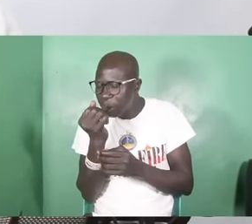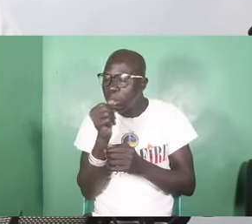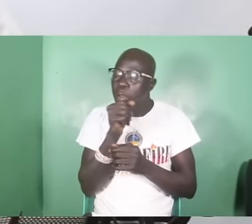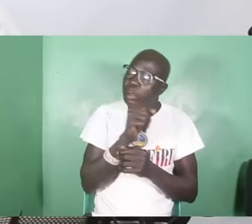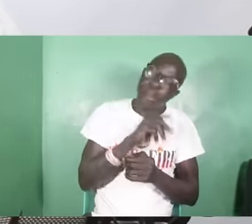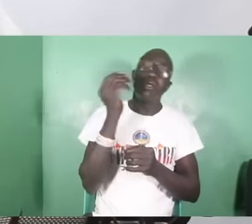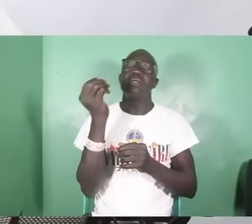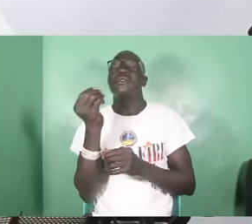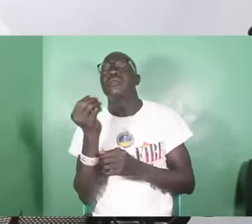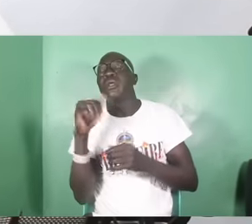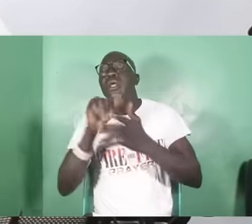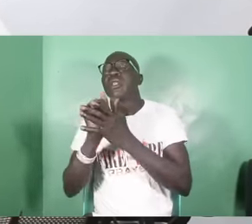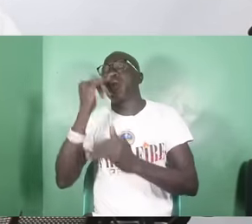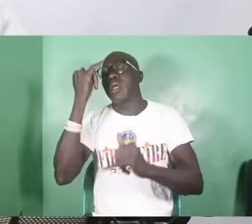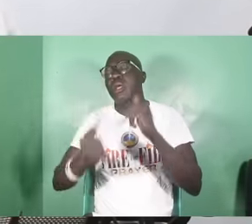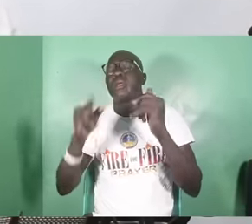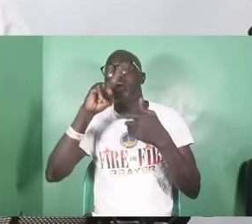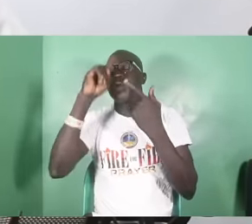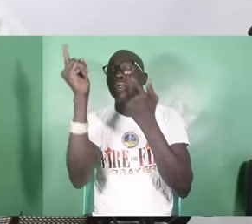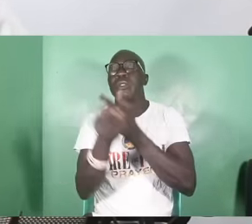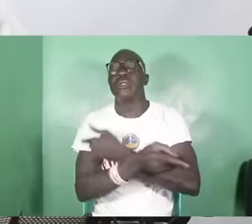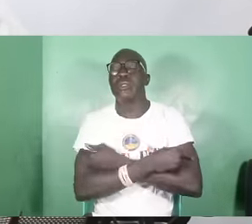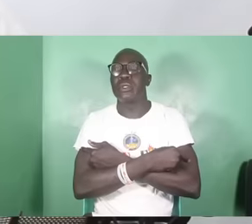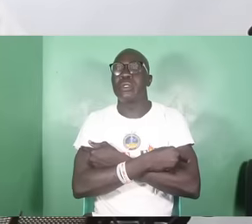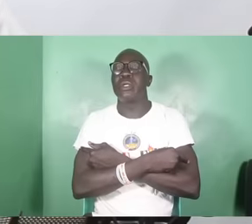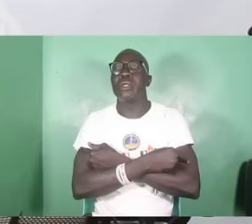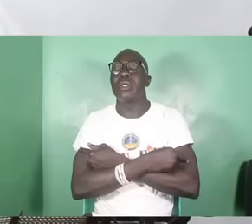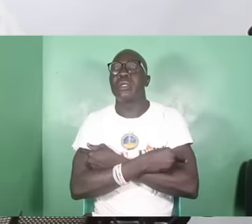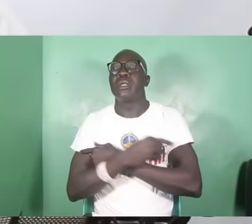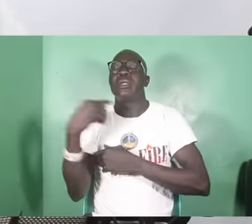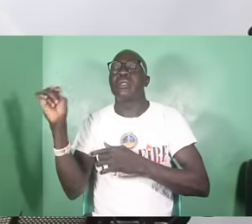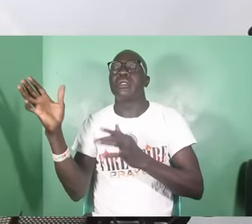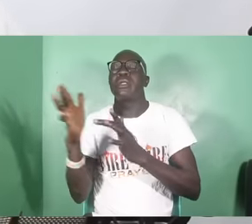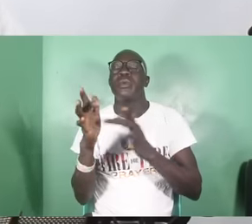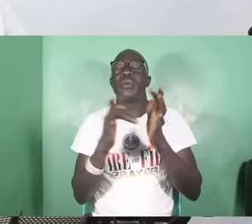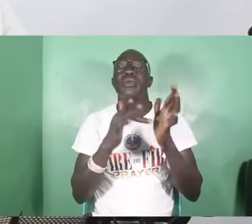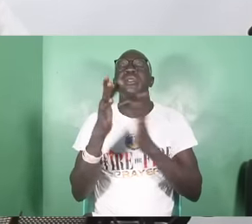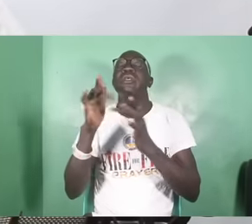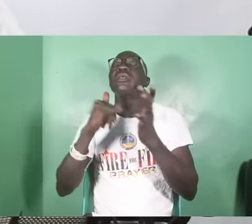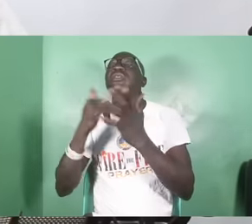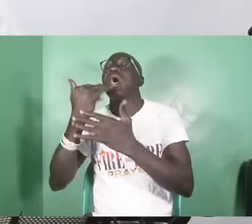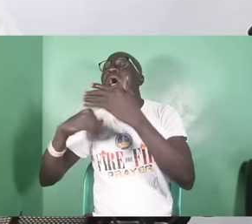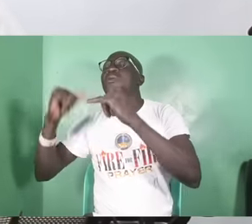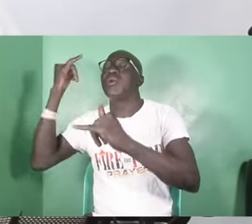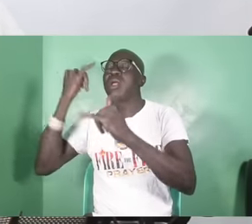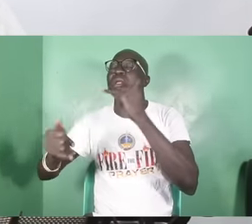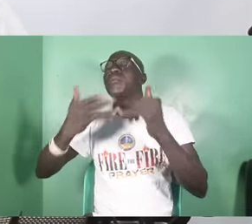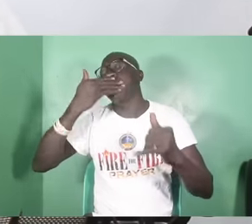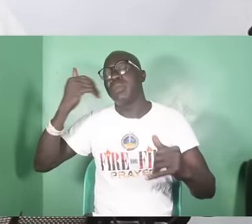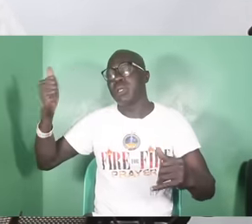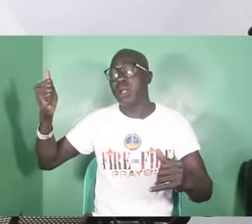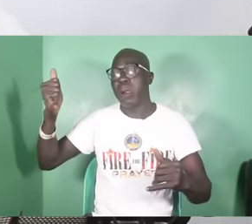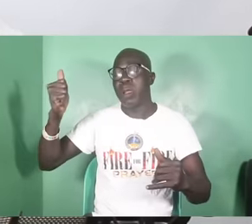but dear. When you doze, it's a head to consider. The Bible says it has a head. Awesome. It's